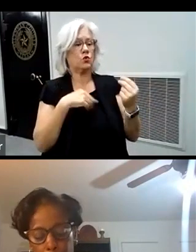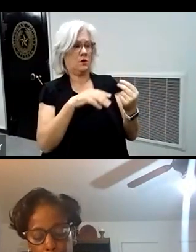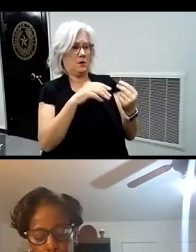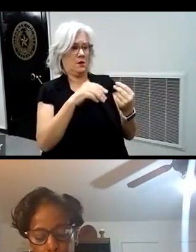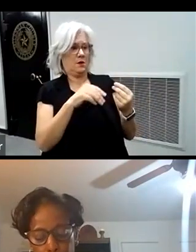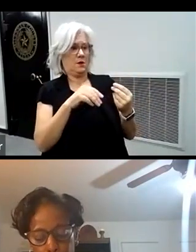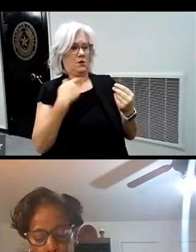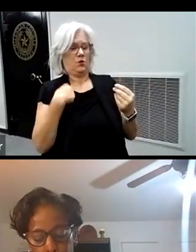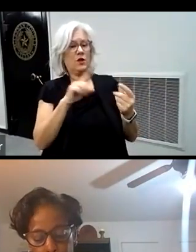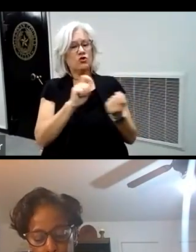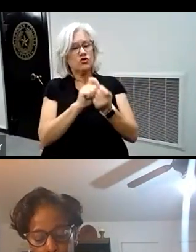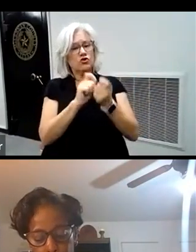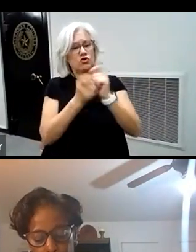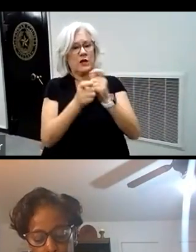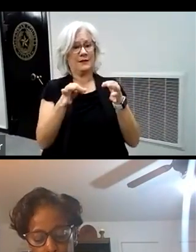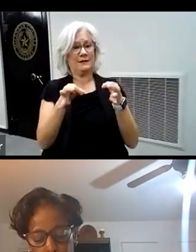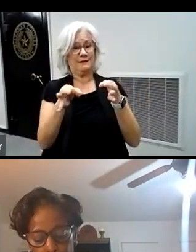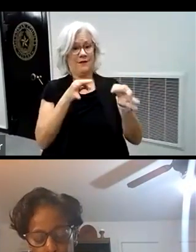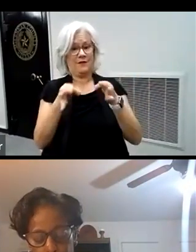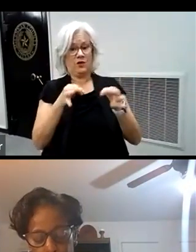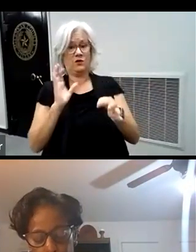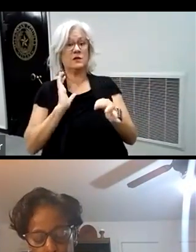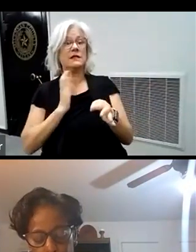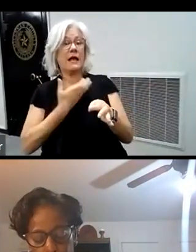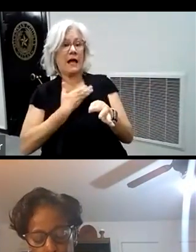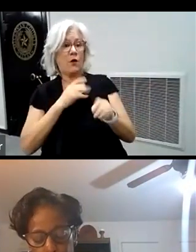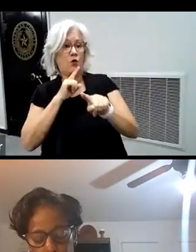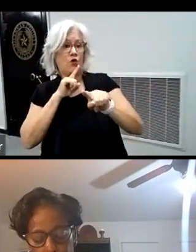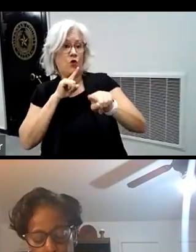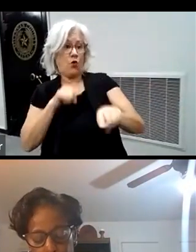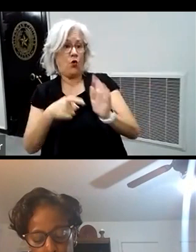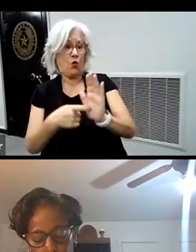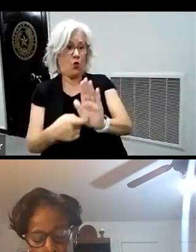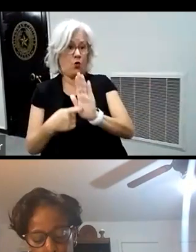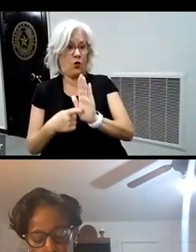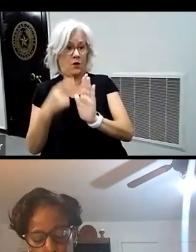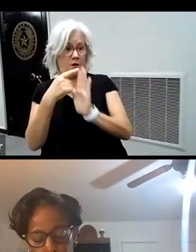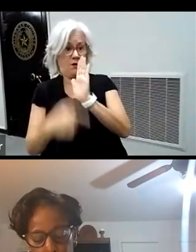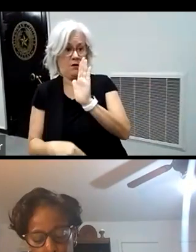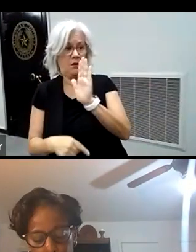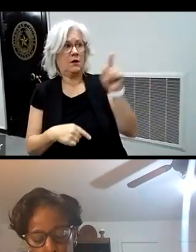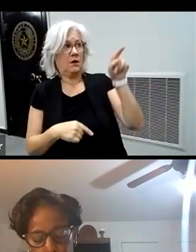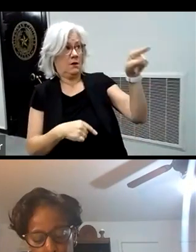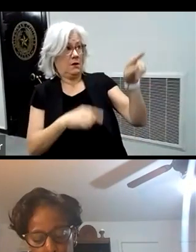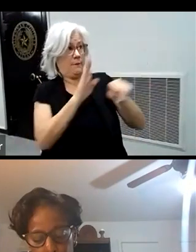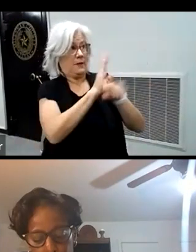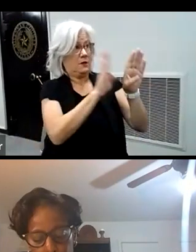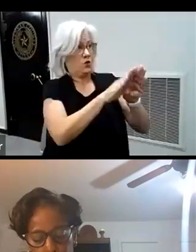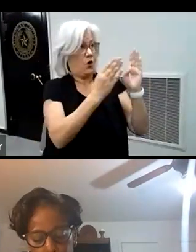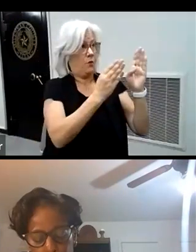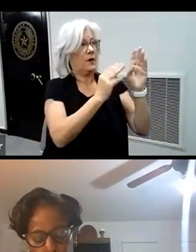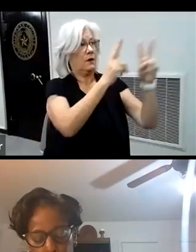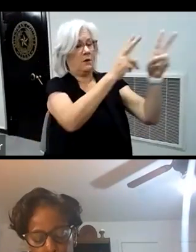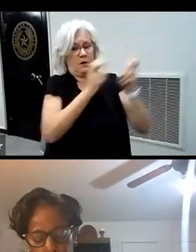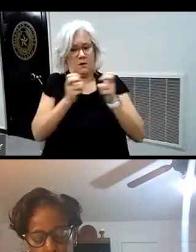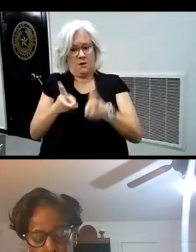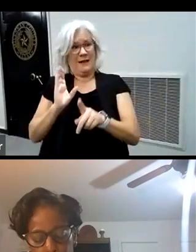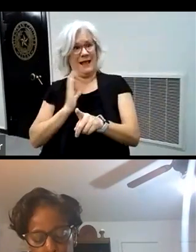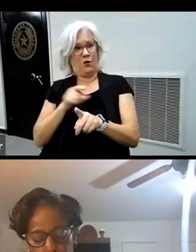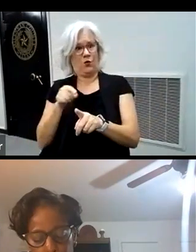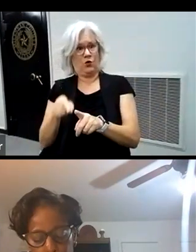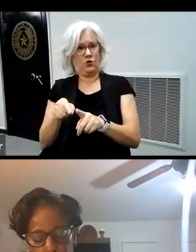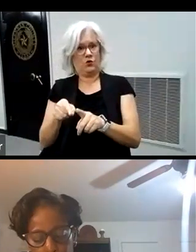our order to include these open businesses, where our order defines